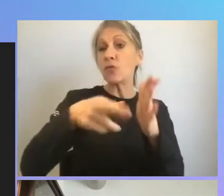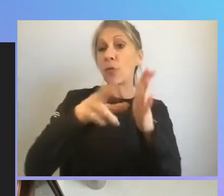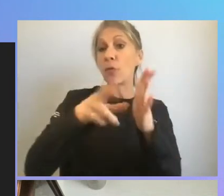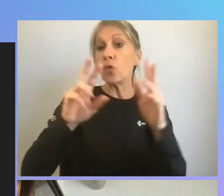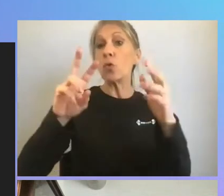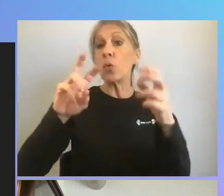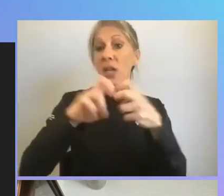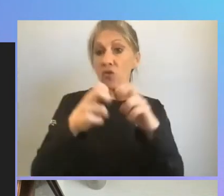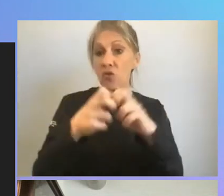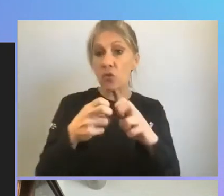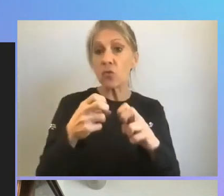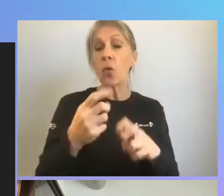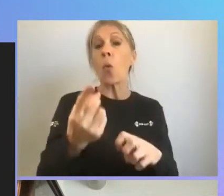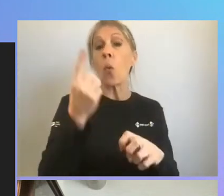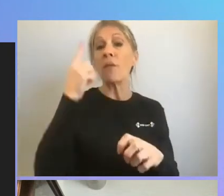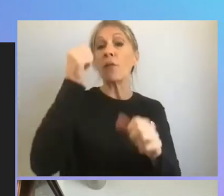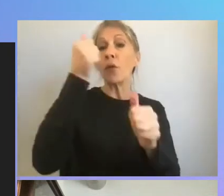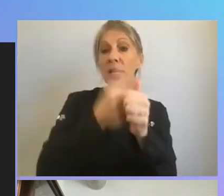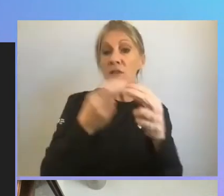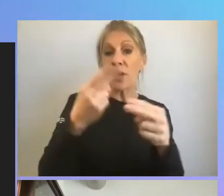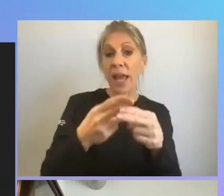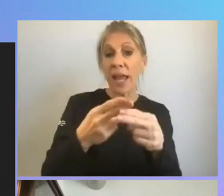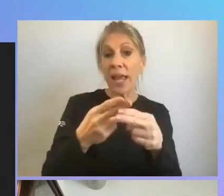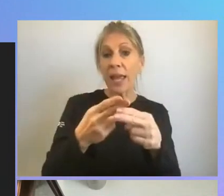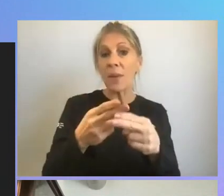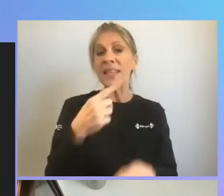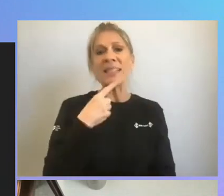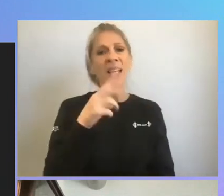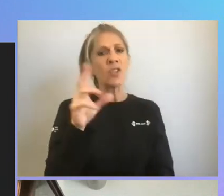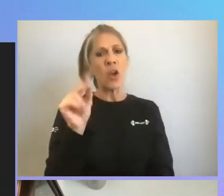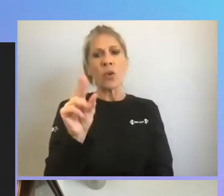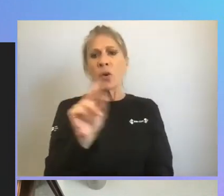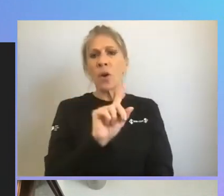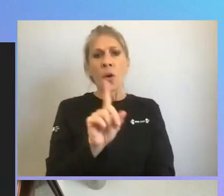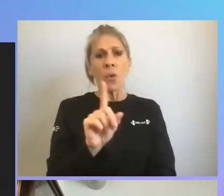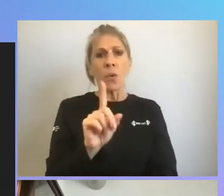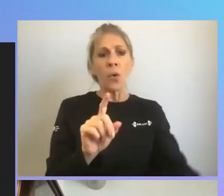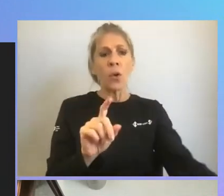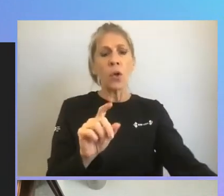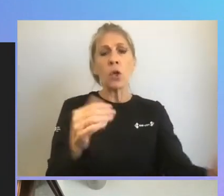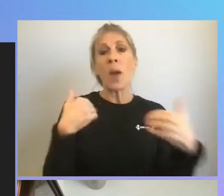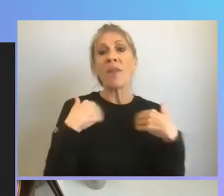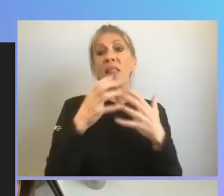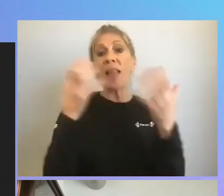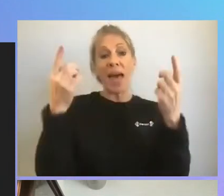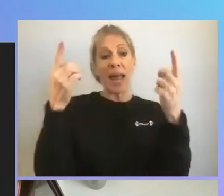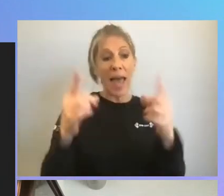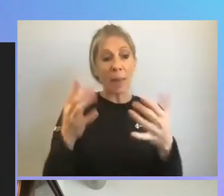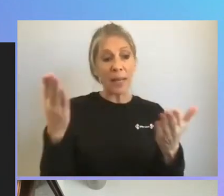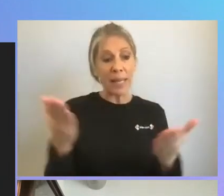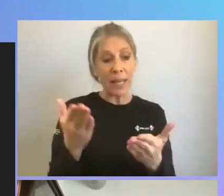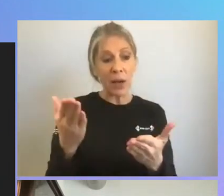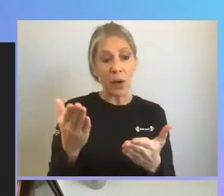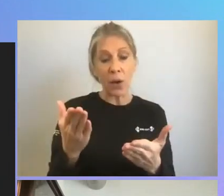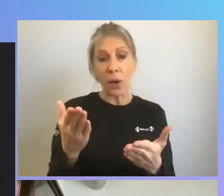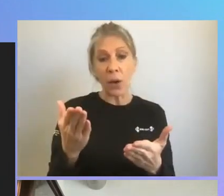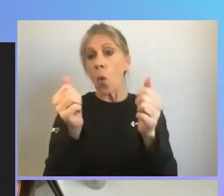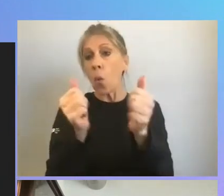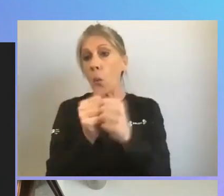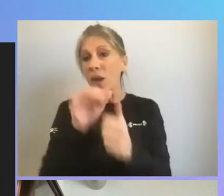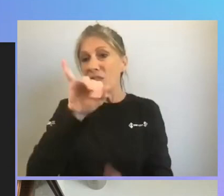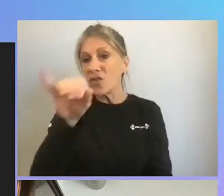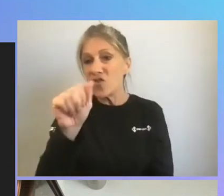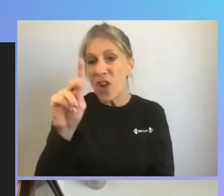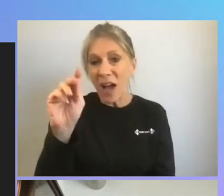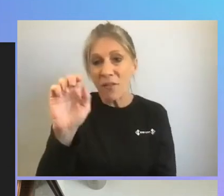for each recipe name, because Axe is like, whoa, dude, you have a lot going on here. We can't with just JavaScript, we're not going to be